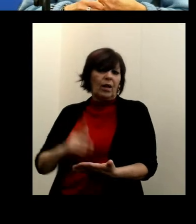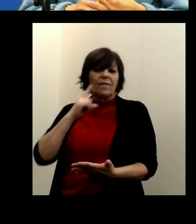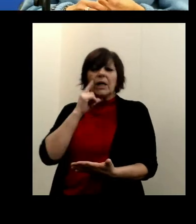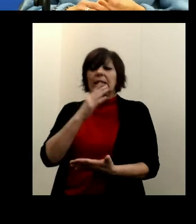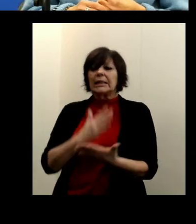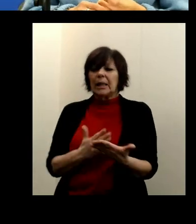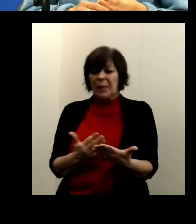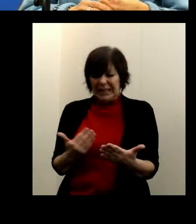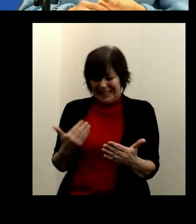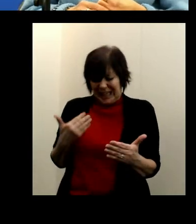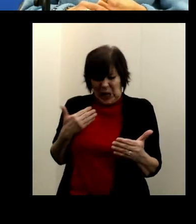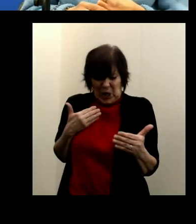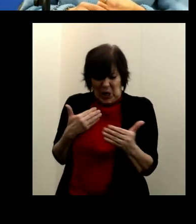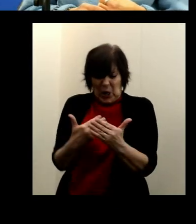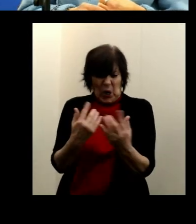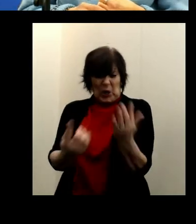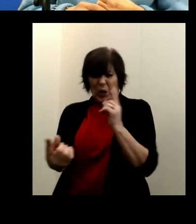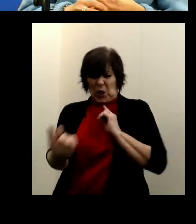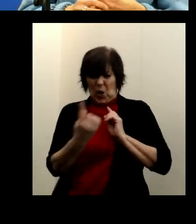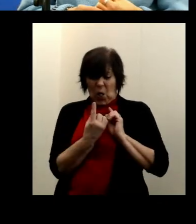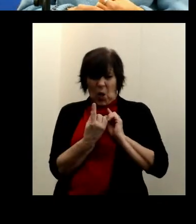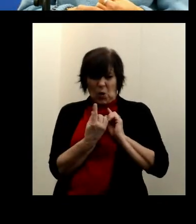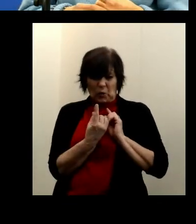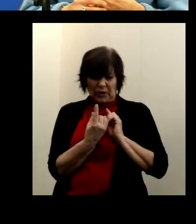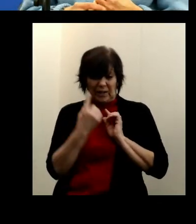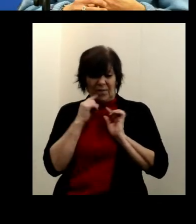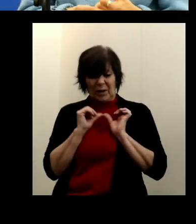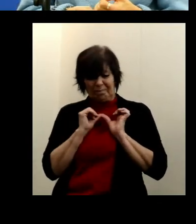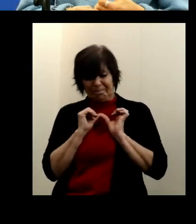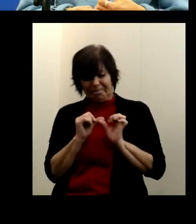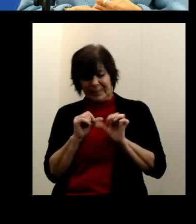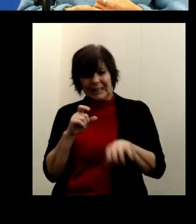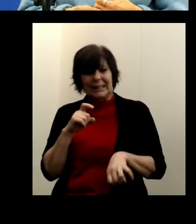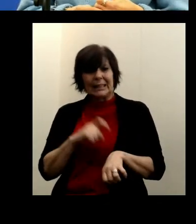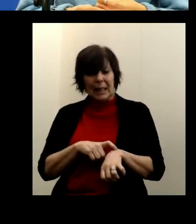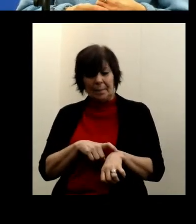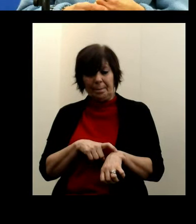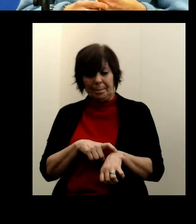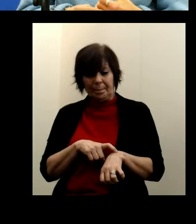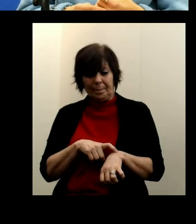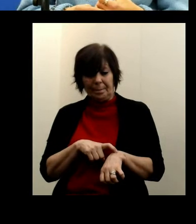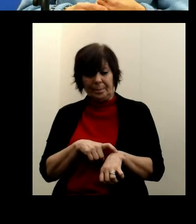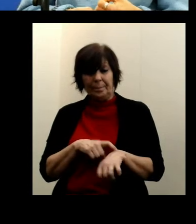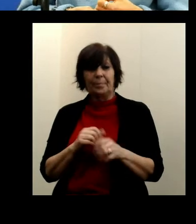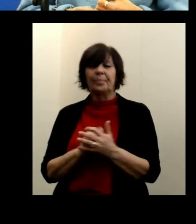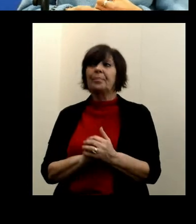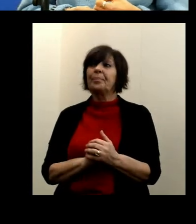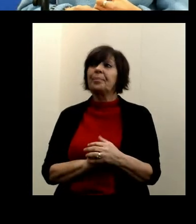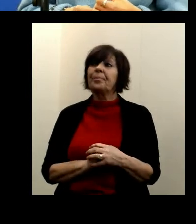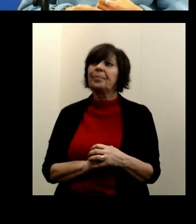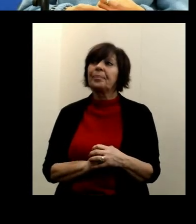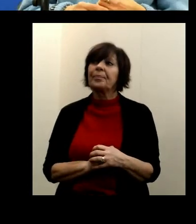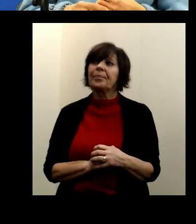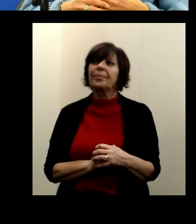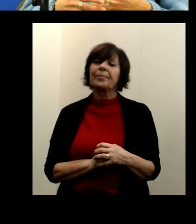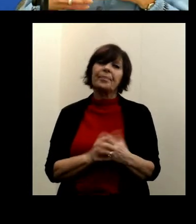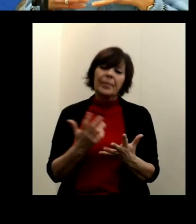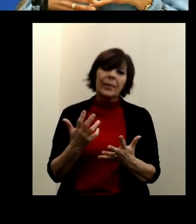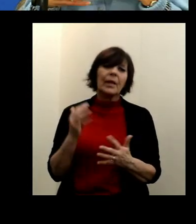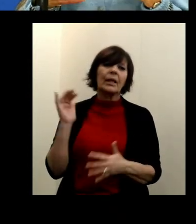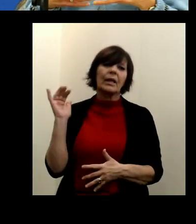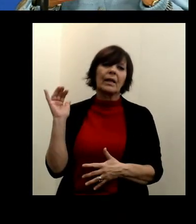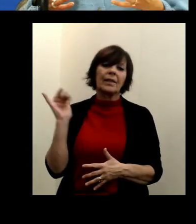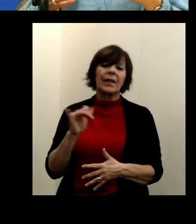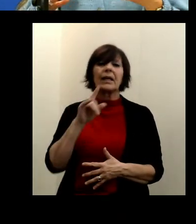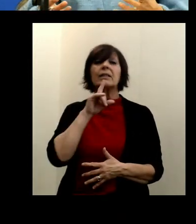who was within 6 feet of a case during their infectious period for 10 minutes or more. So that